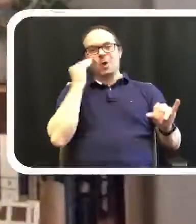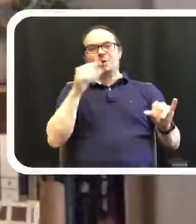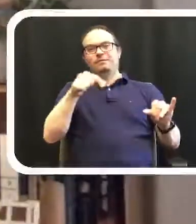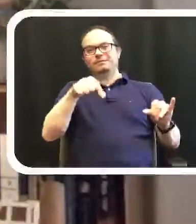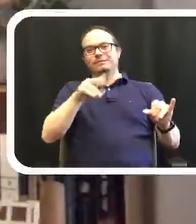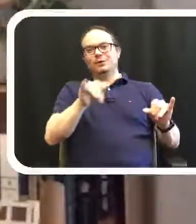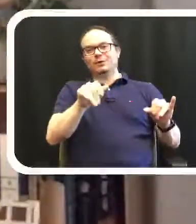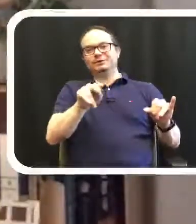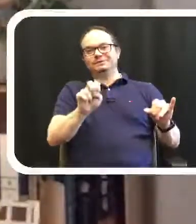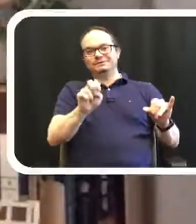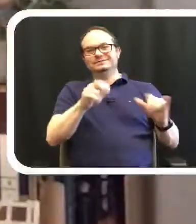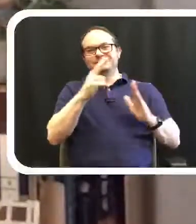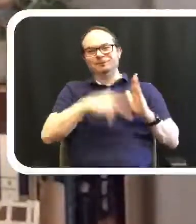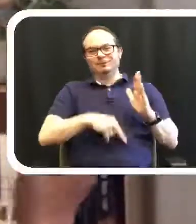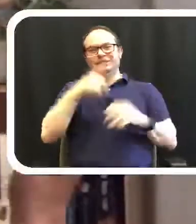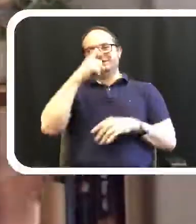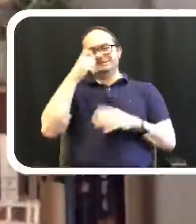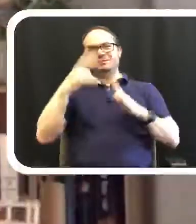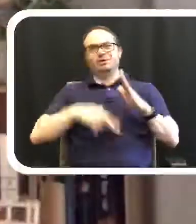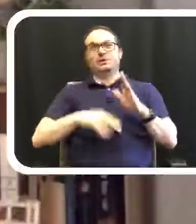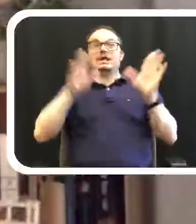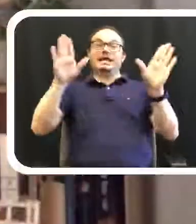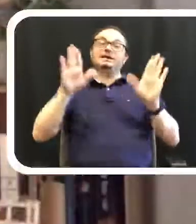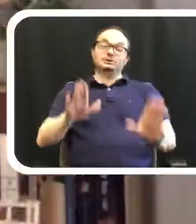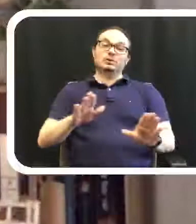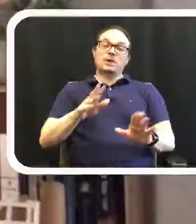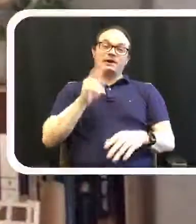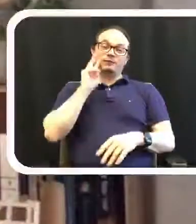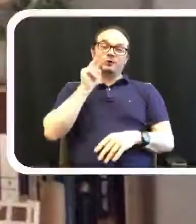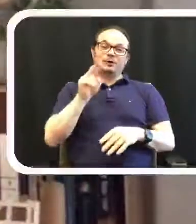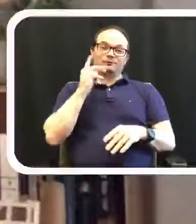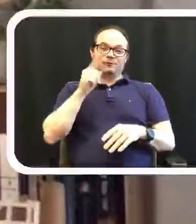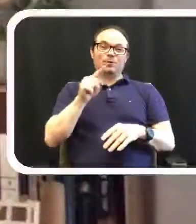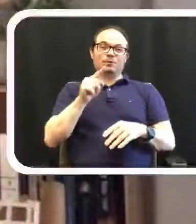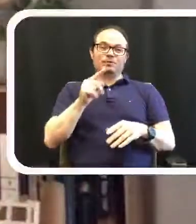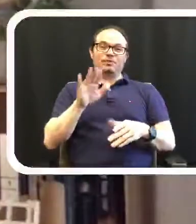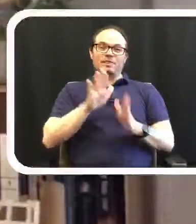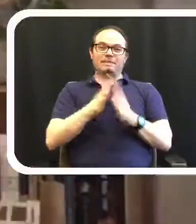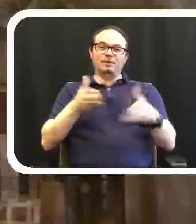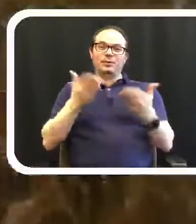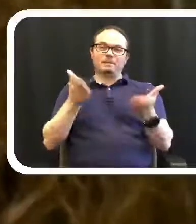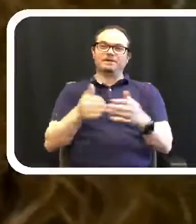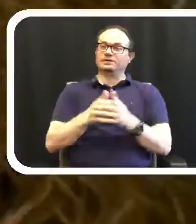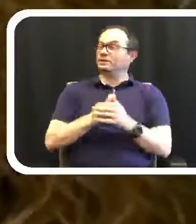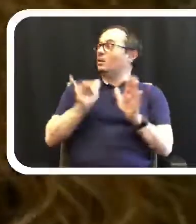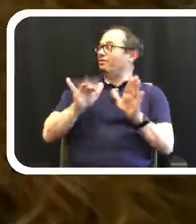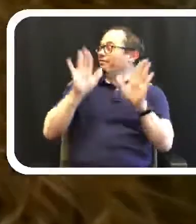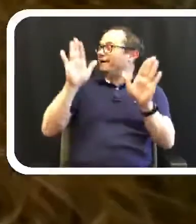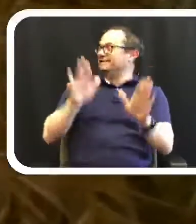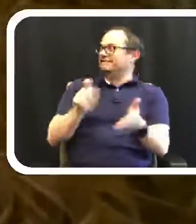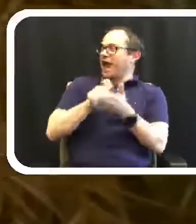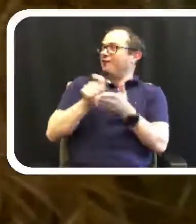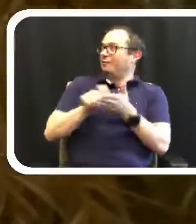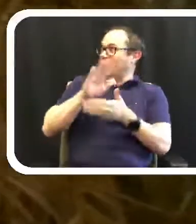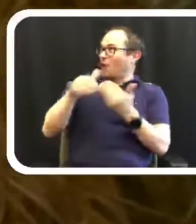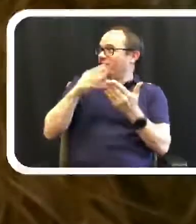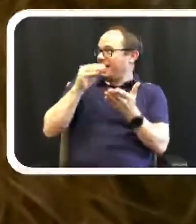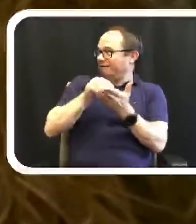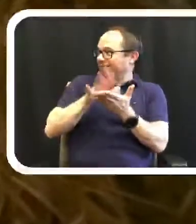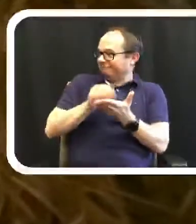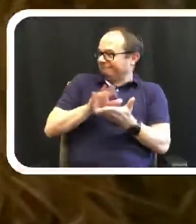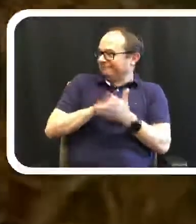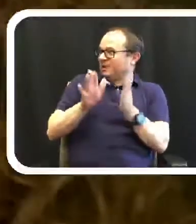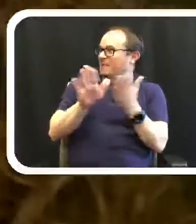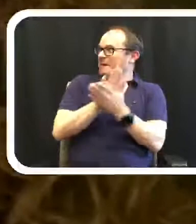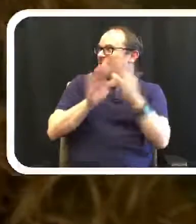and it's great if you're looking for book recommendations. Well, that is awesome. I have written all those down on my